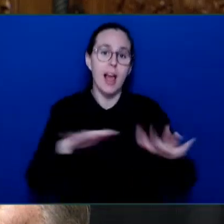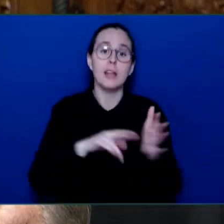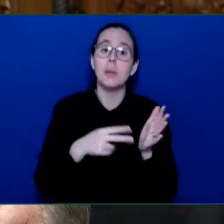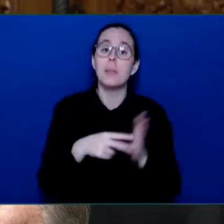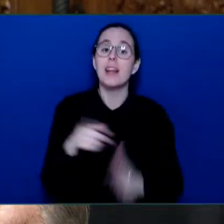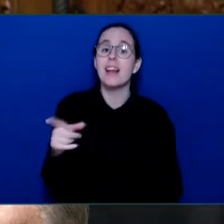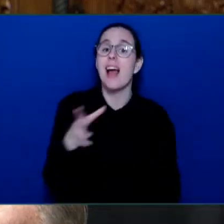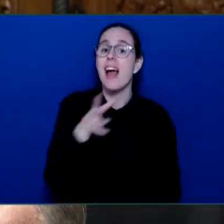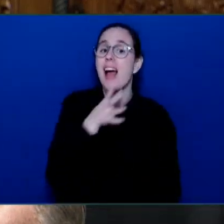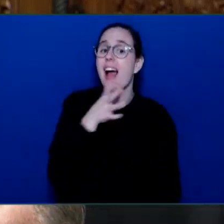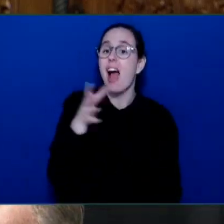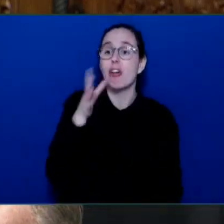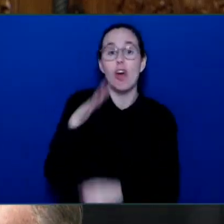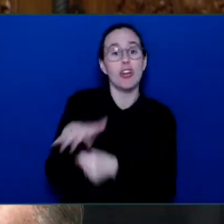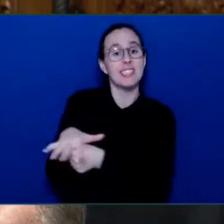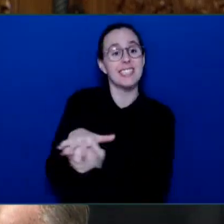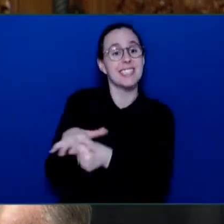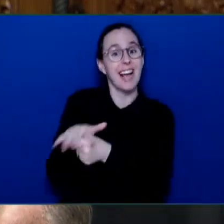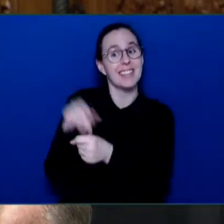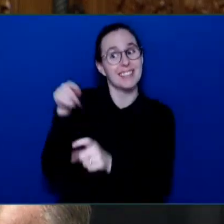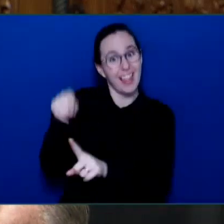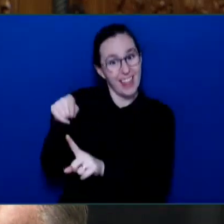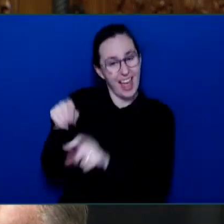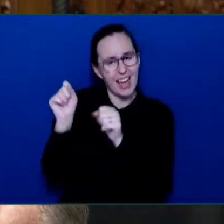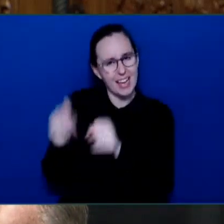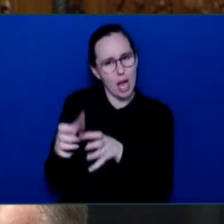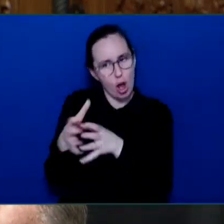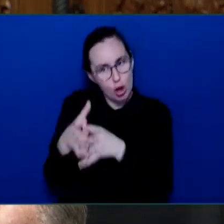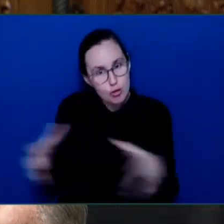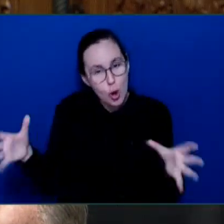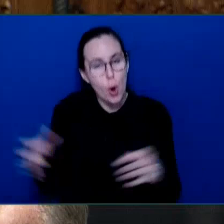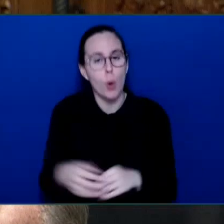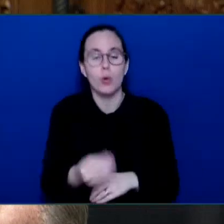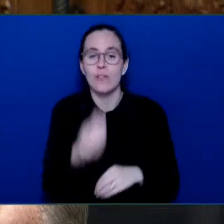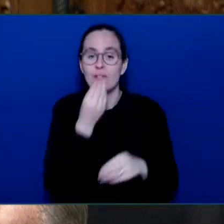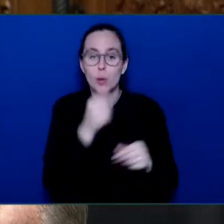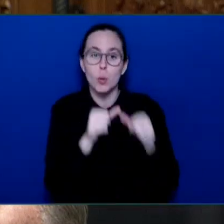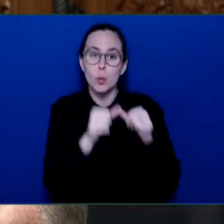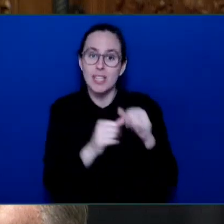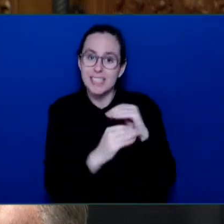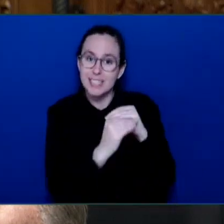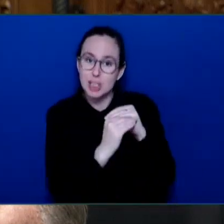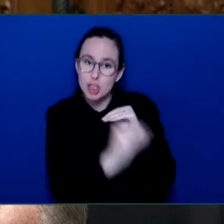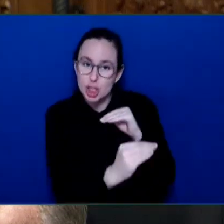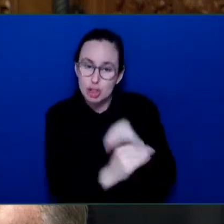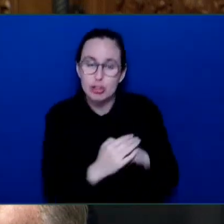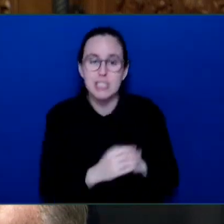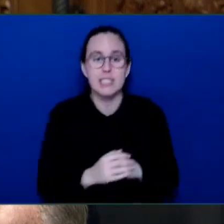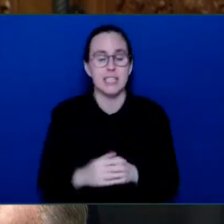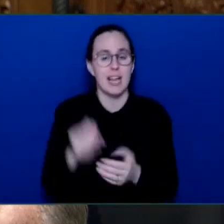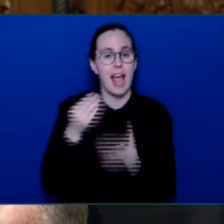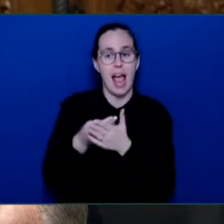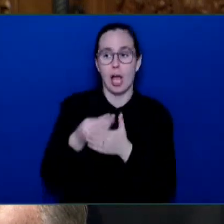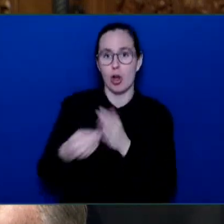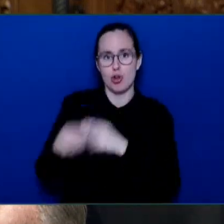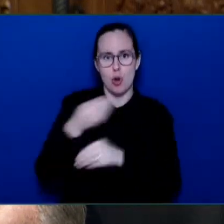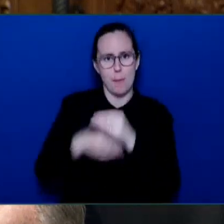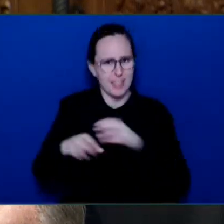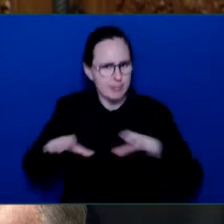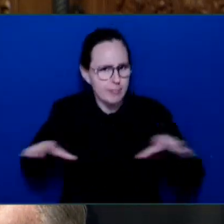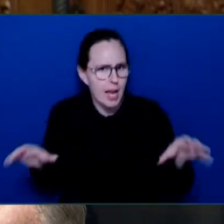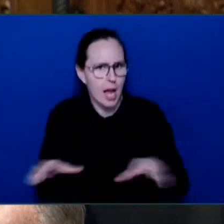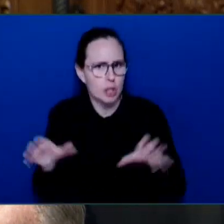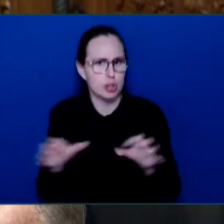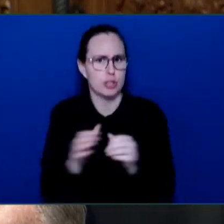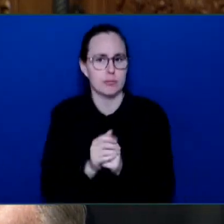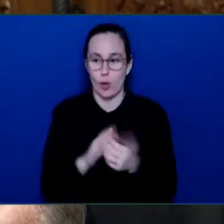economic activity, and community strength throughout the province. The Agriculture Land Commission has a mandate